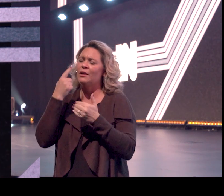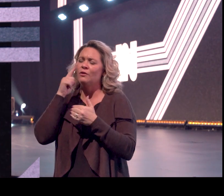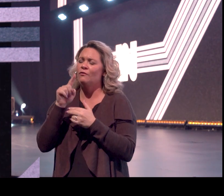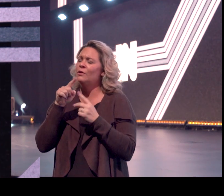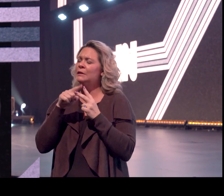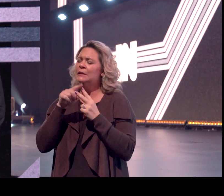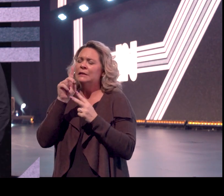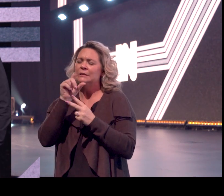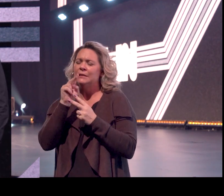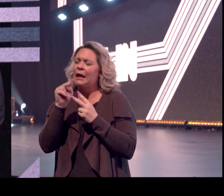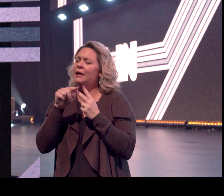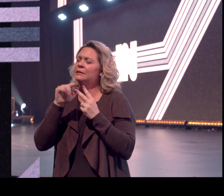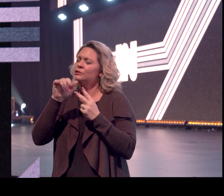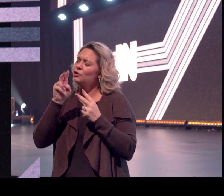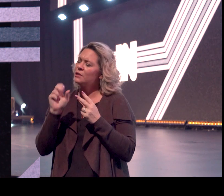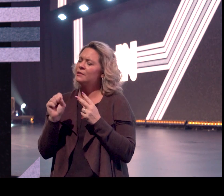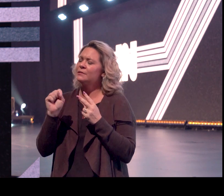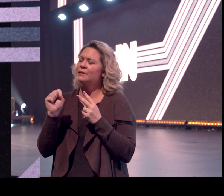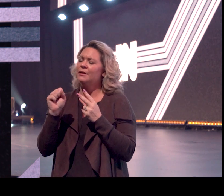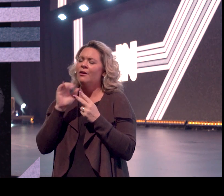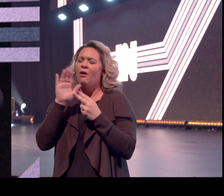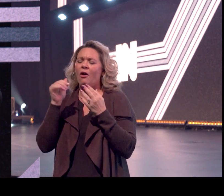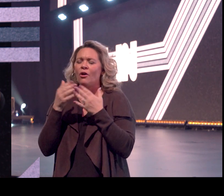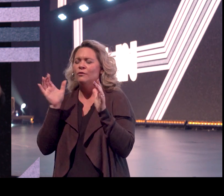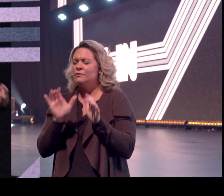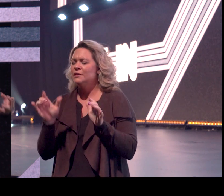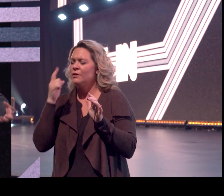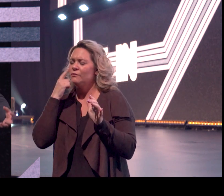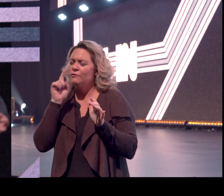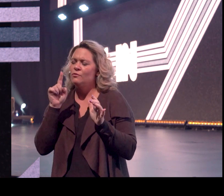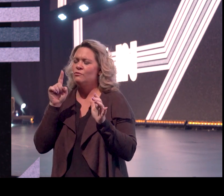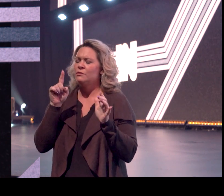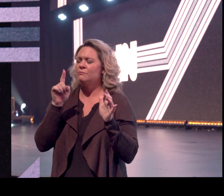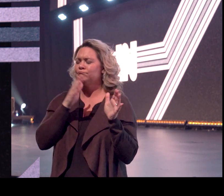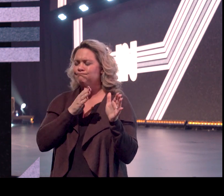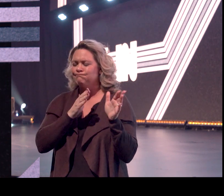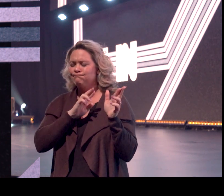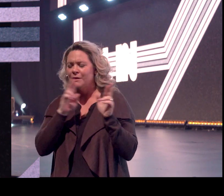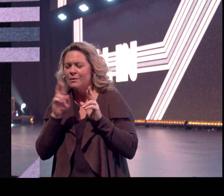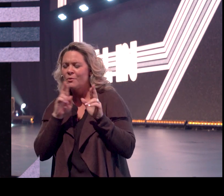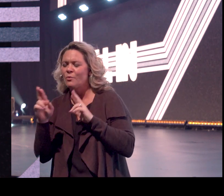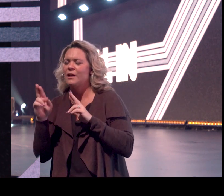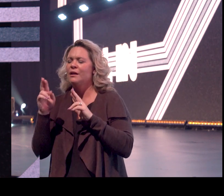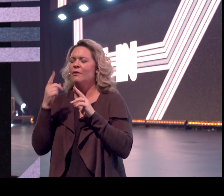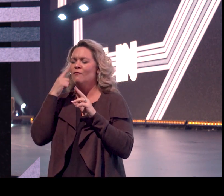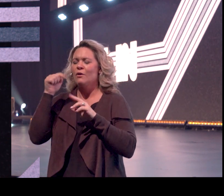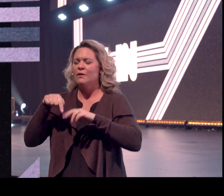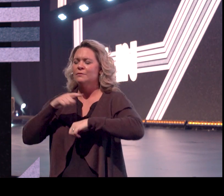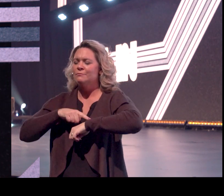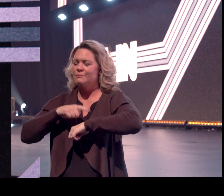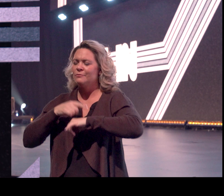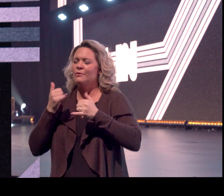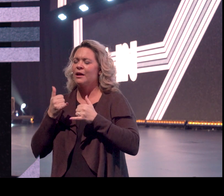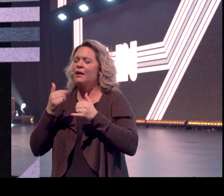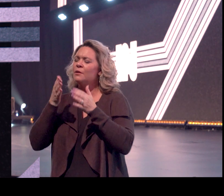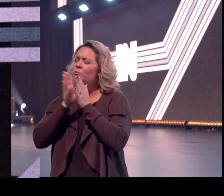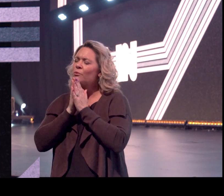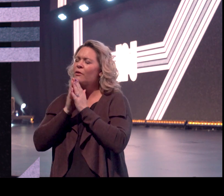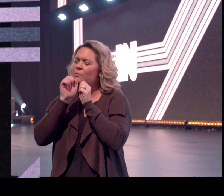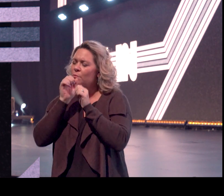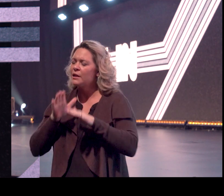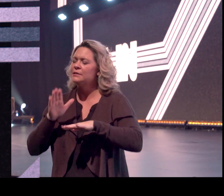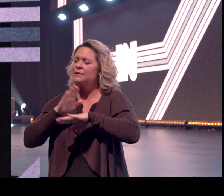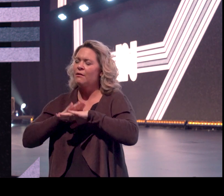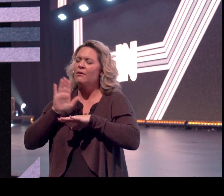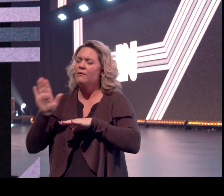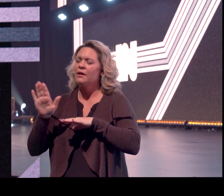God, I thank you for Dan and Jess and all that you've done in their lives to prepare them for this moment. And as a church, we just want to pray your